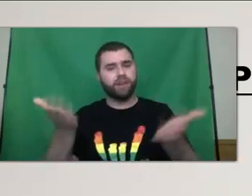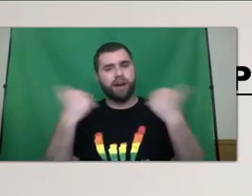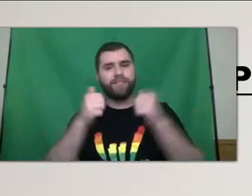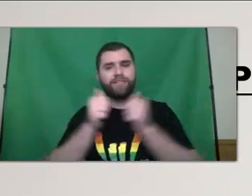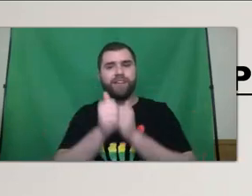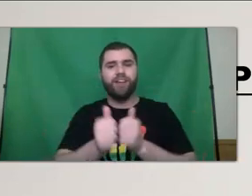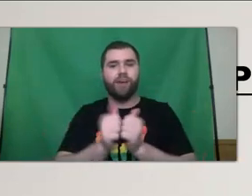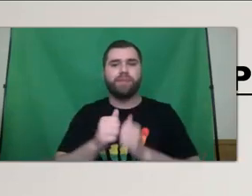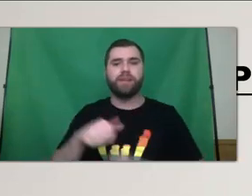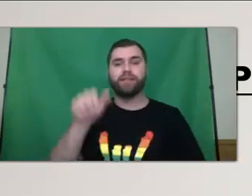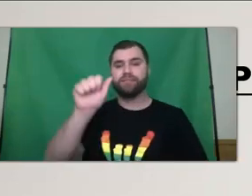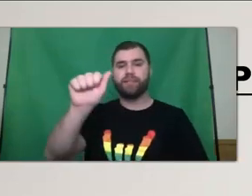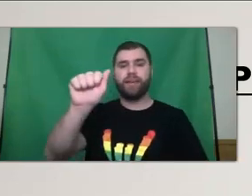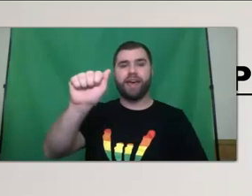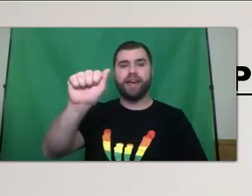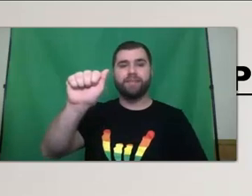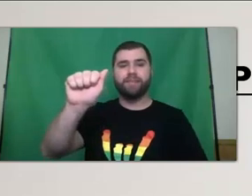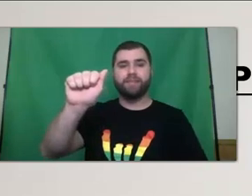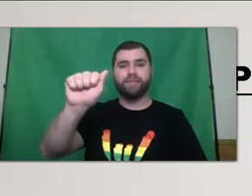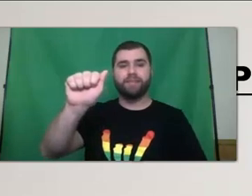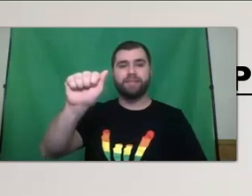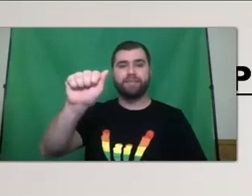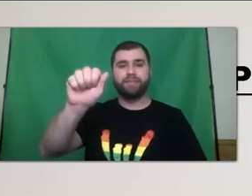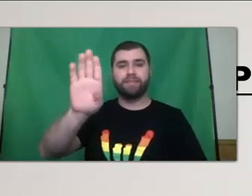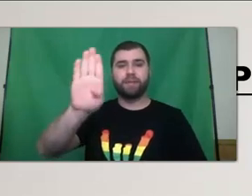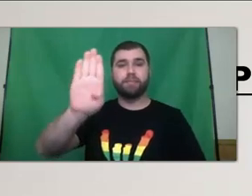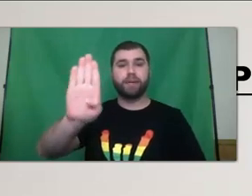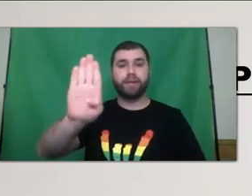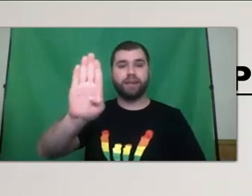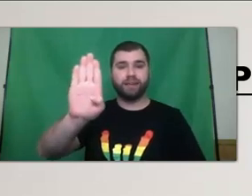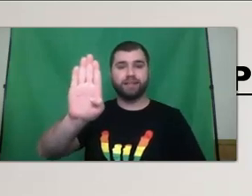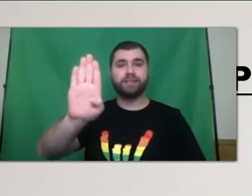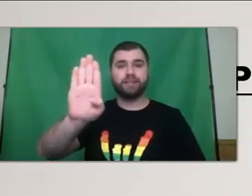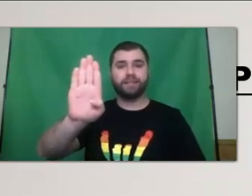So come on, follow along with me. A, B,